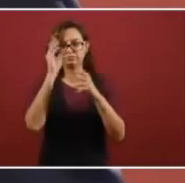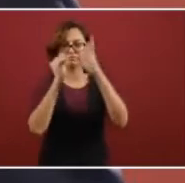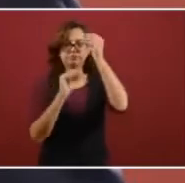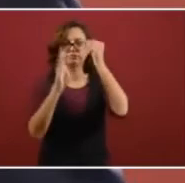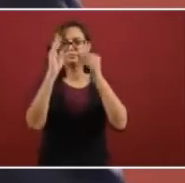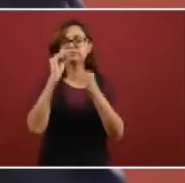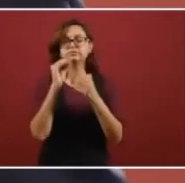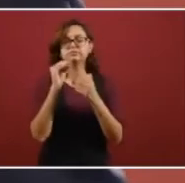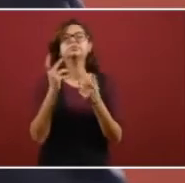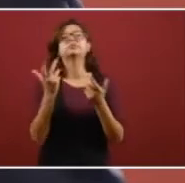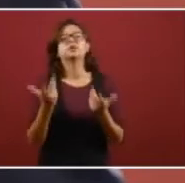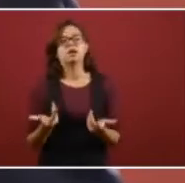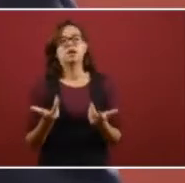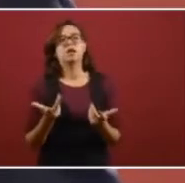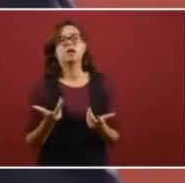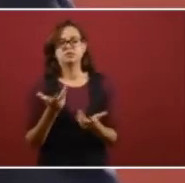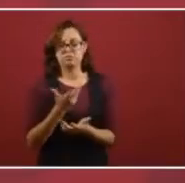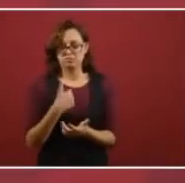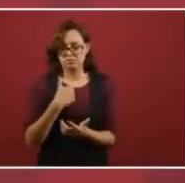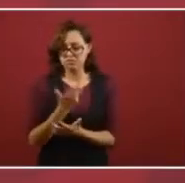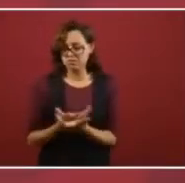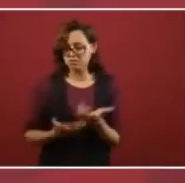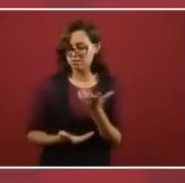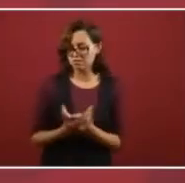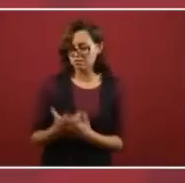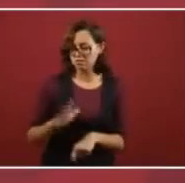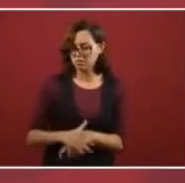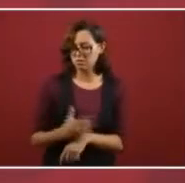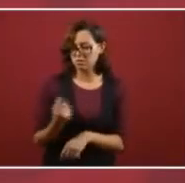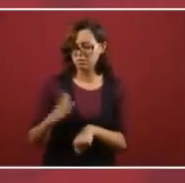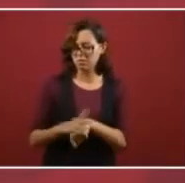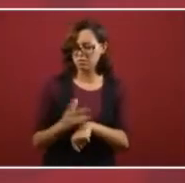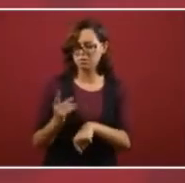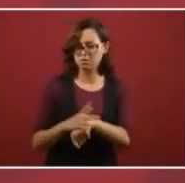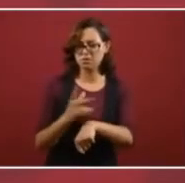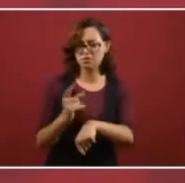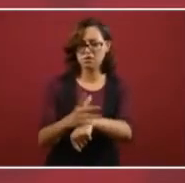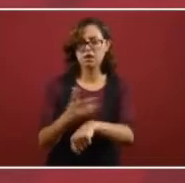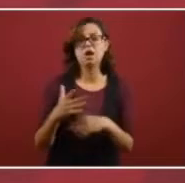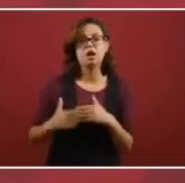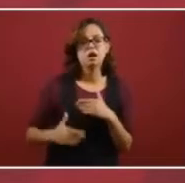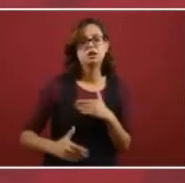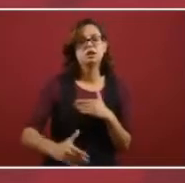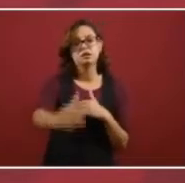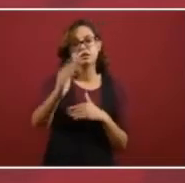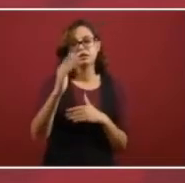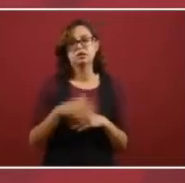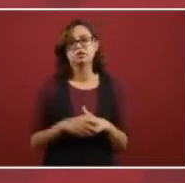that like marks of reference as to why of our actions